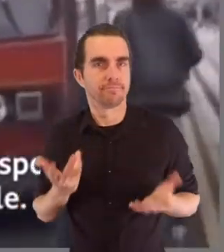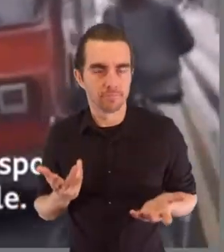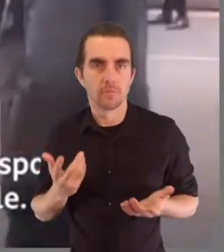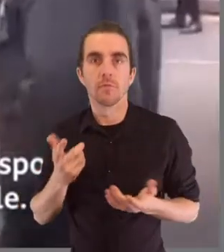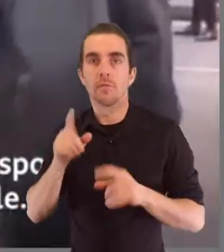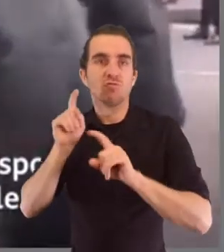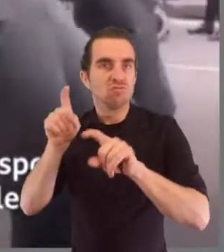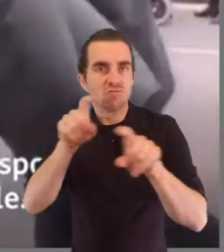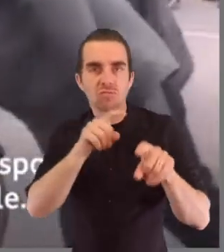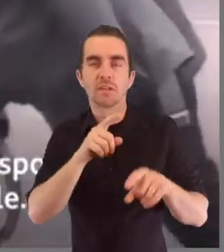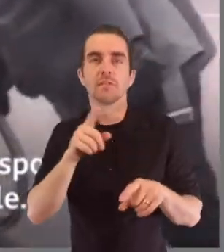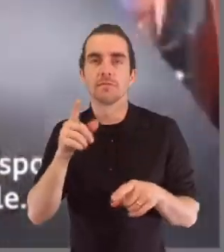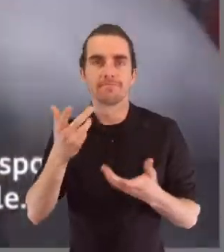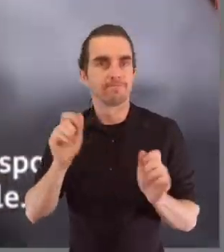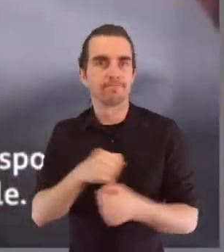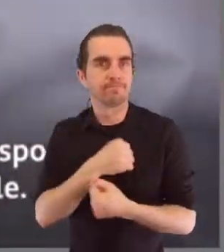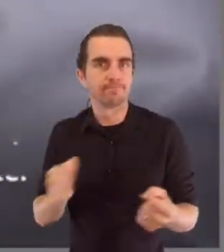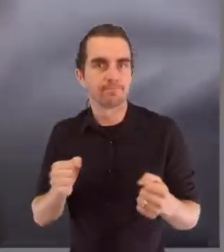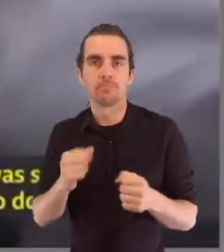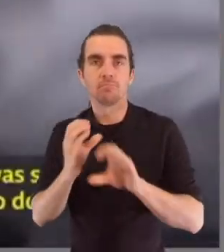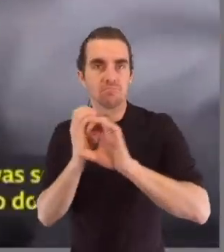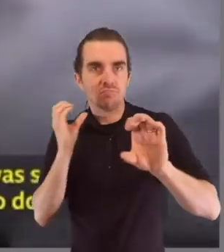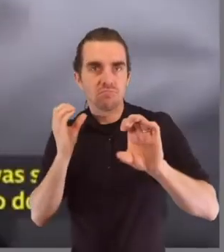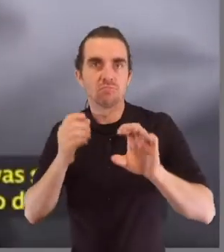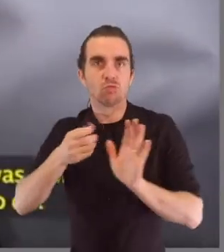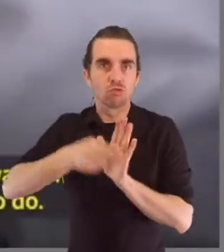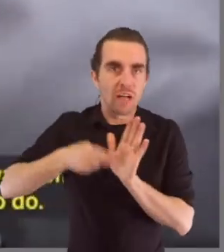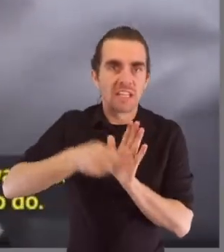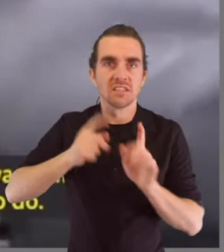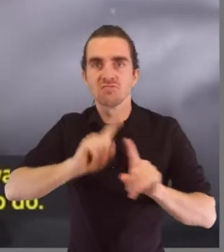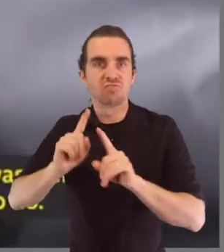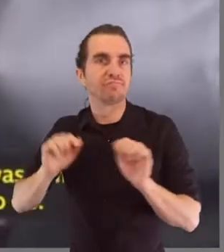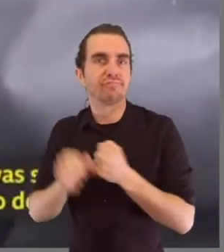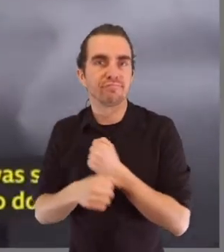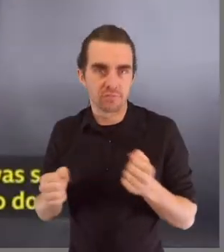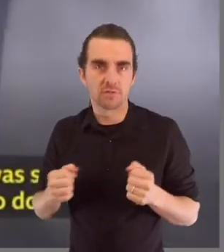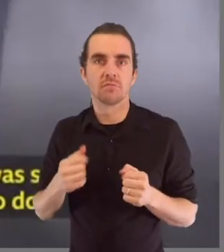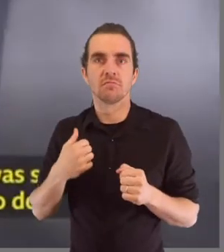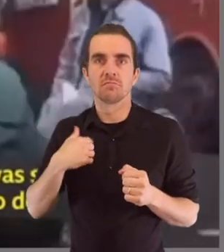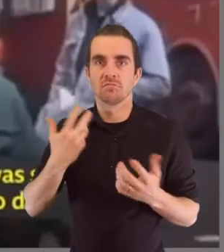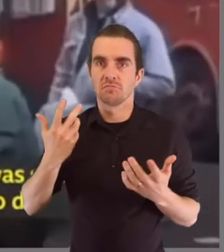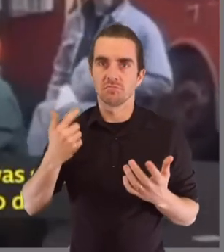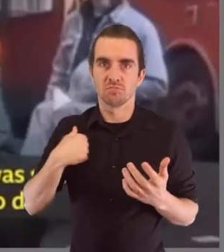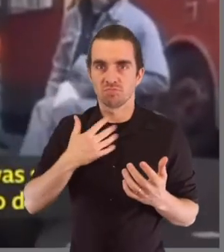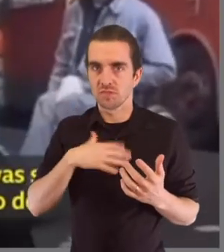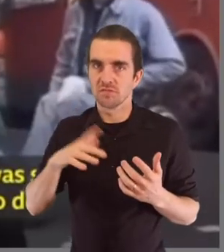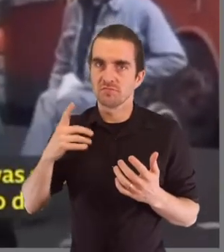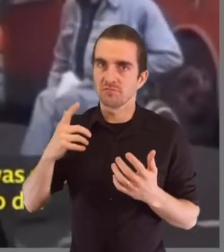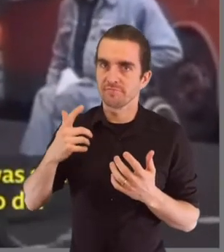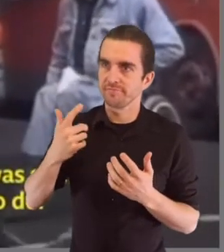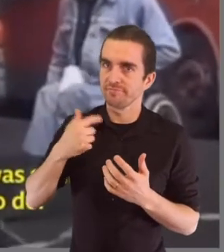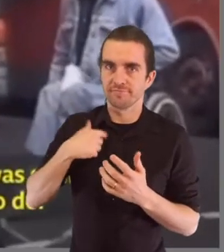arrested, changed to buses. Changing ourselves to buses was something we just simply had